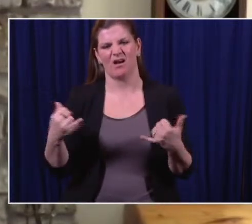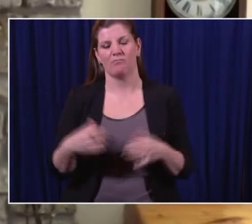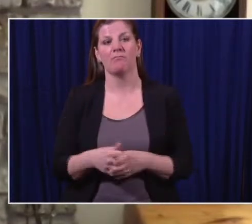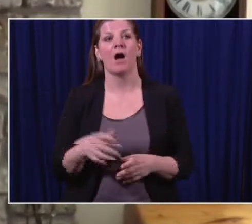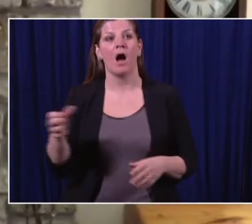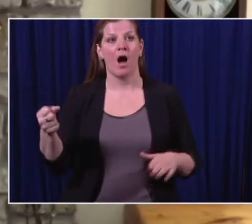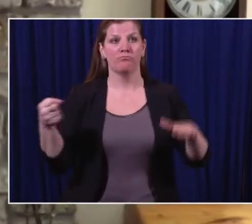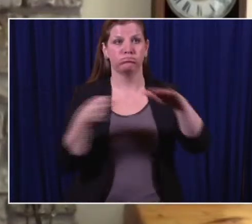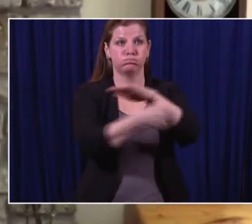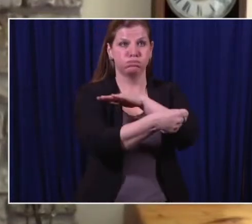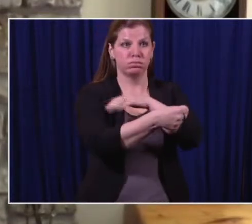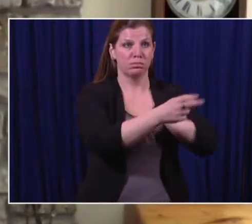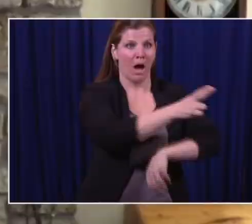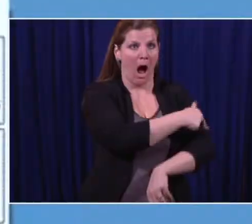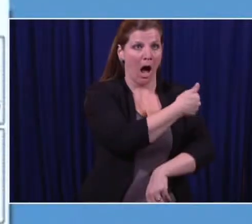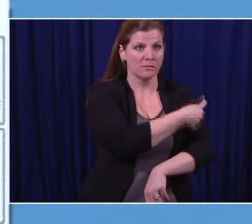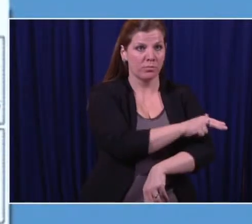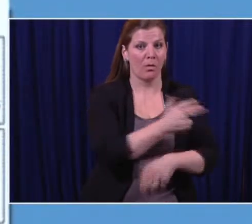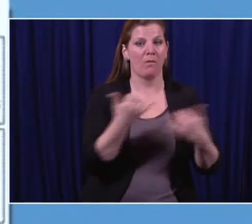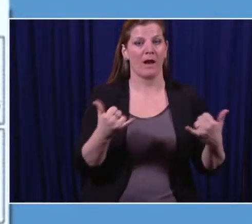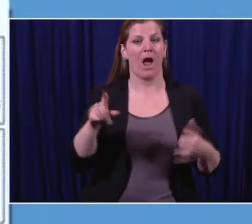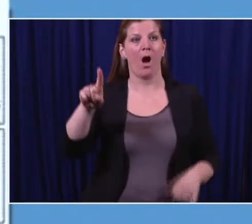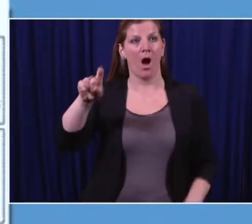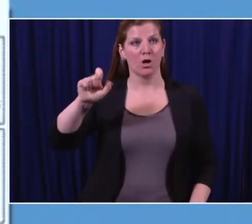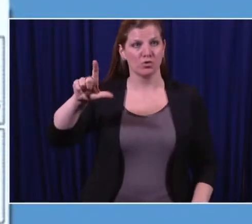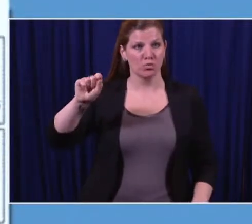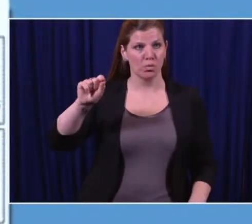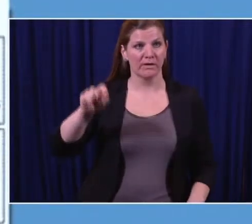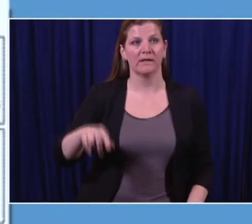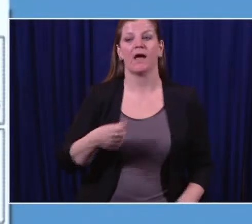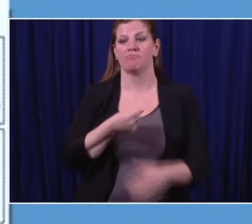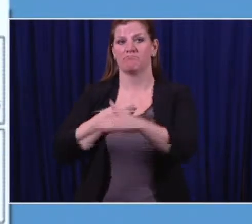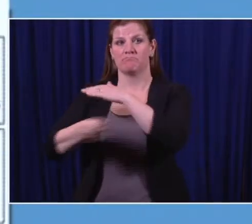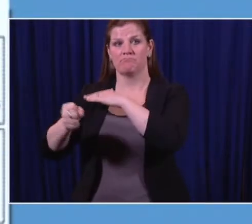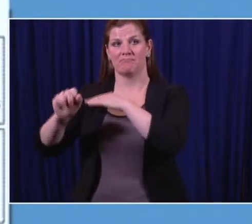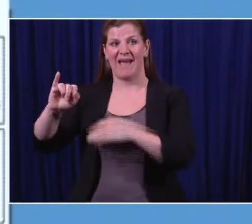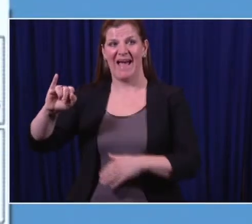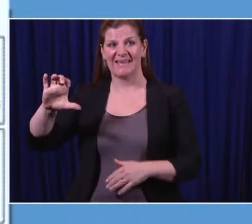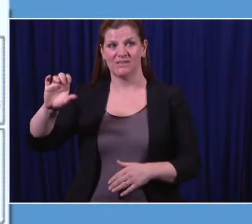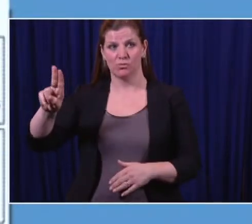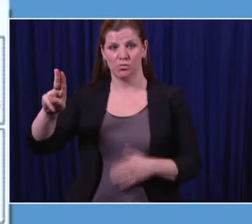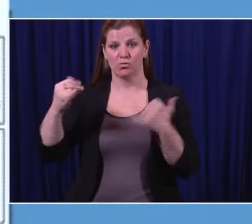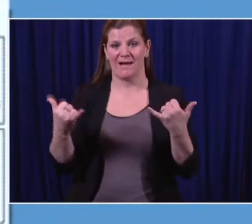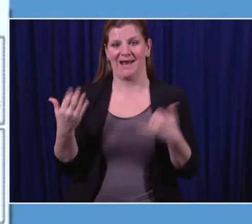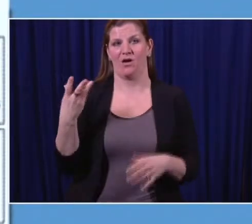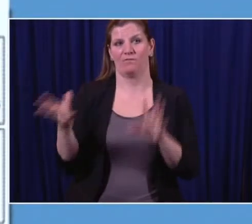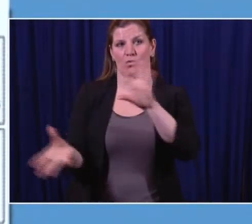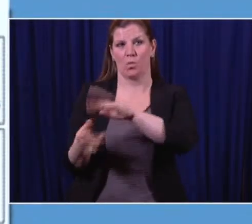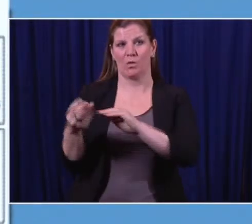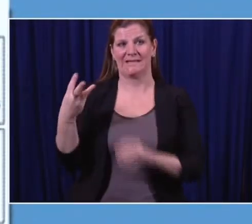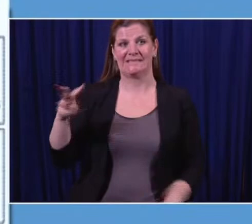Hospitalizations, 120, and ICU admissions are 16. Eric, let's go to the next one.